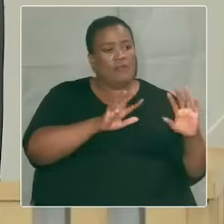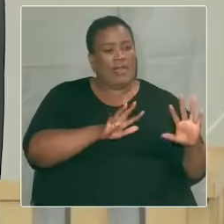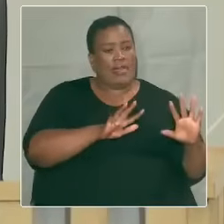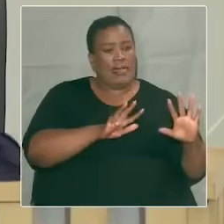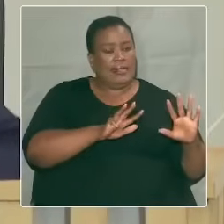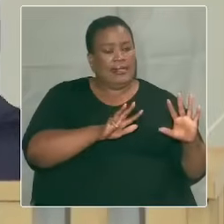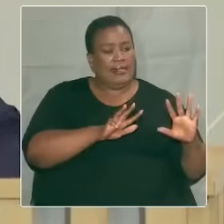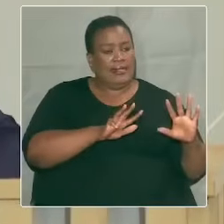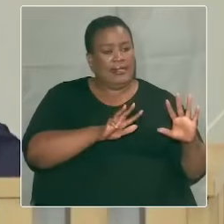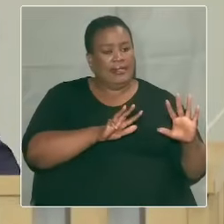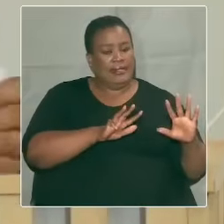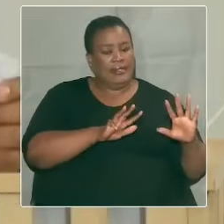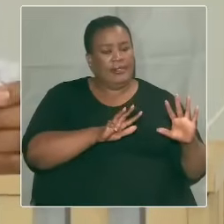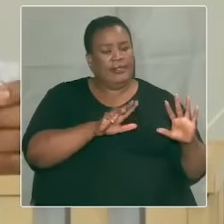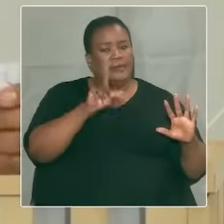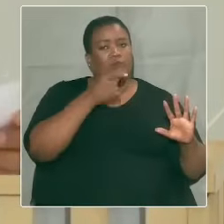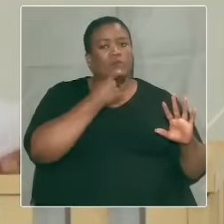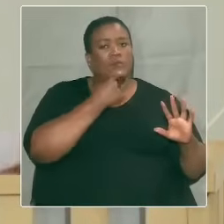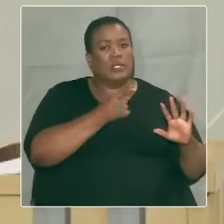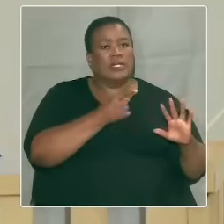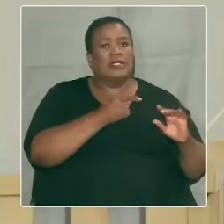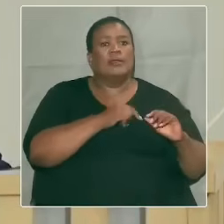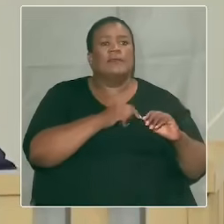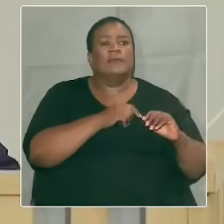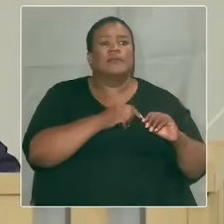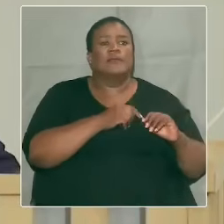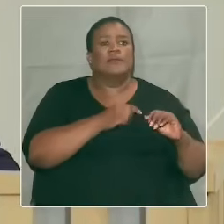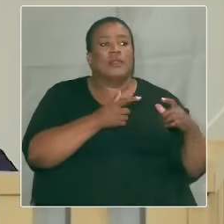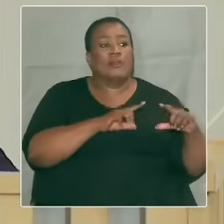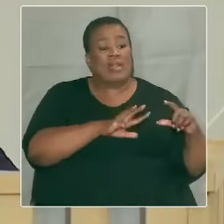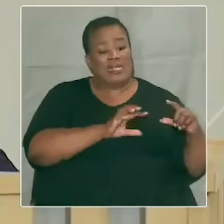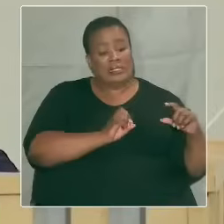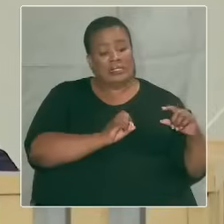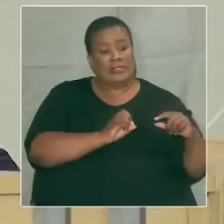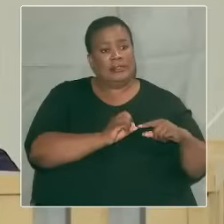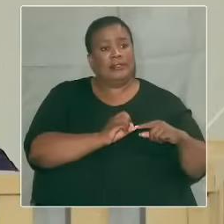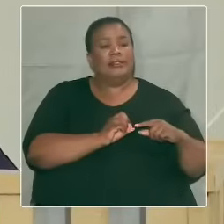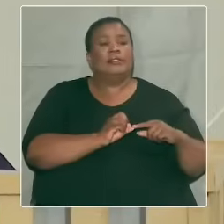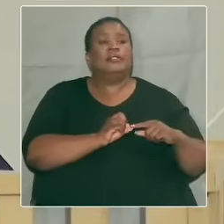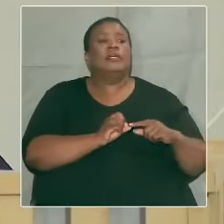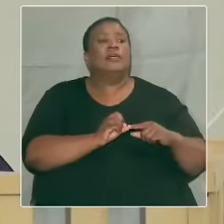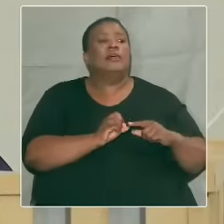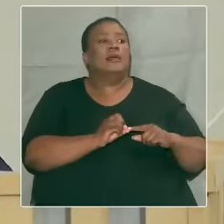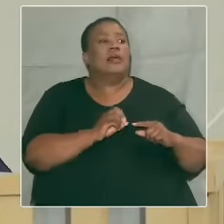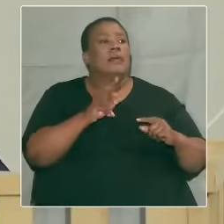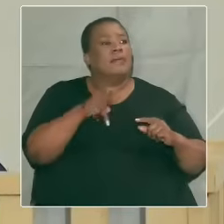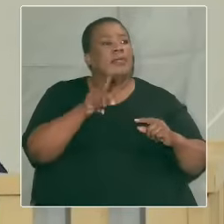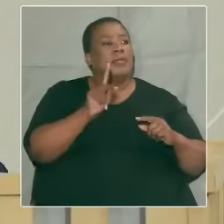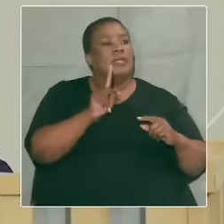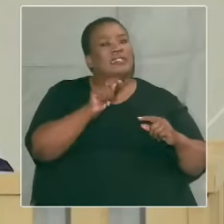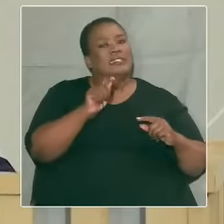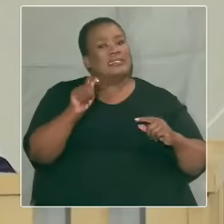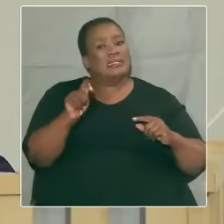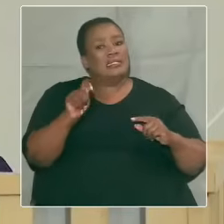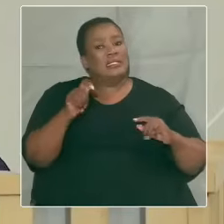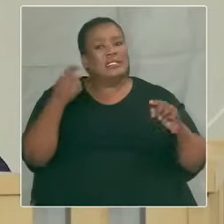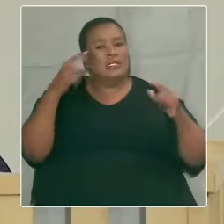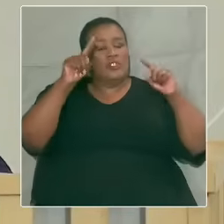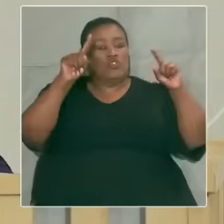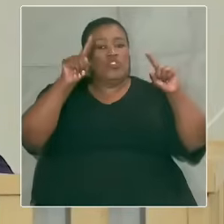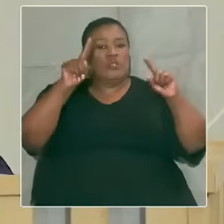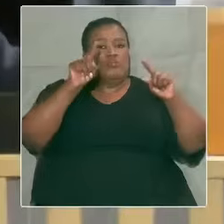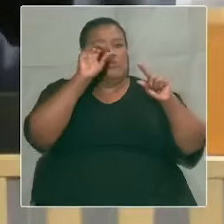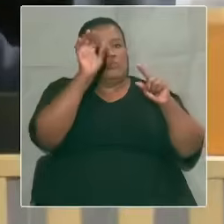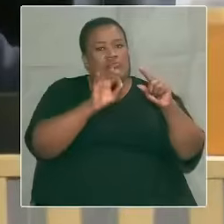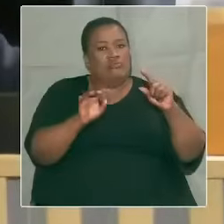rather, you say that the PKTT has an unmatched success rate. Obviously,